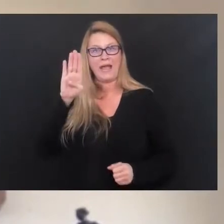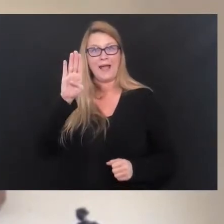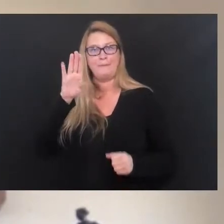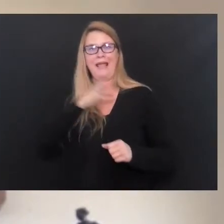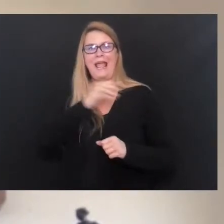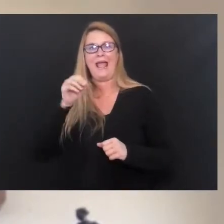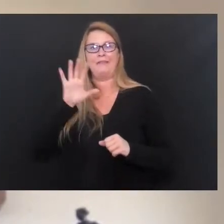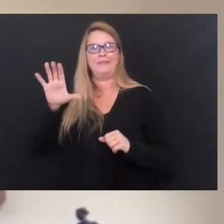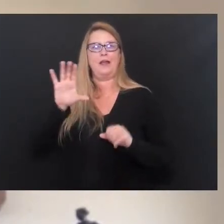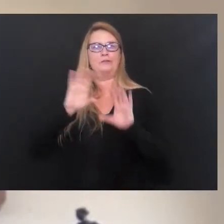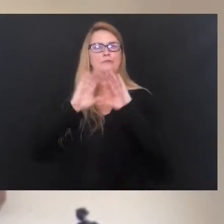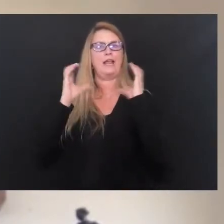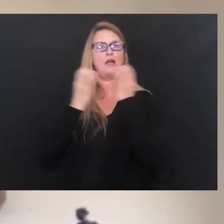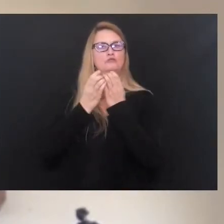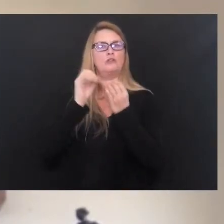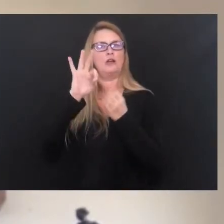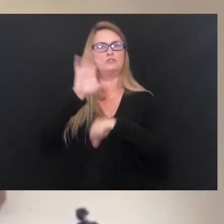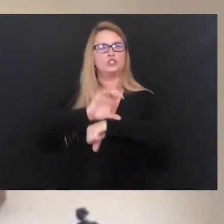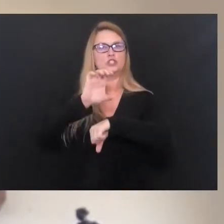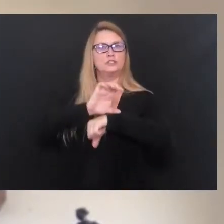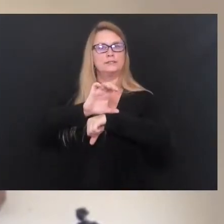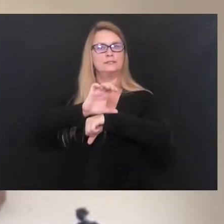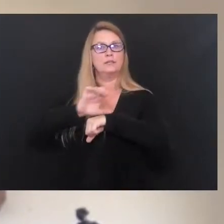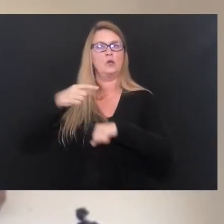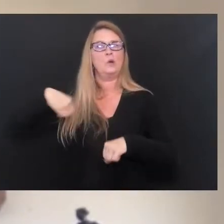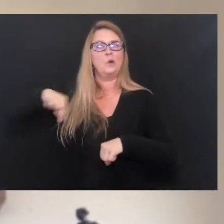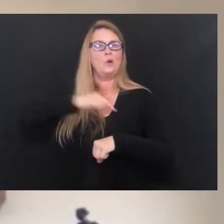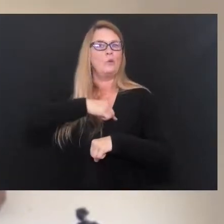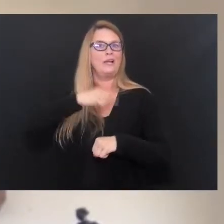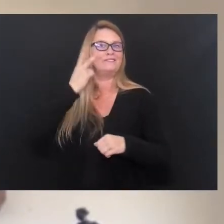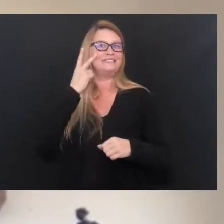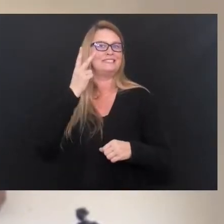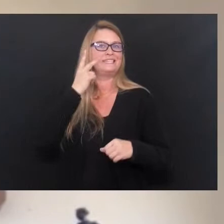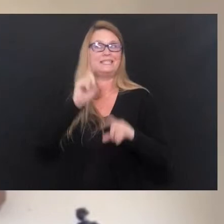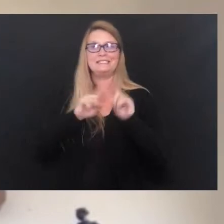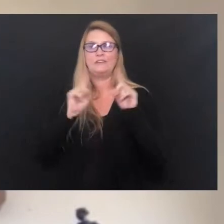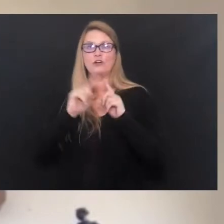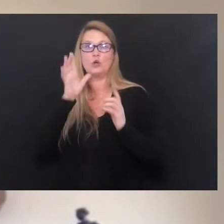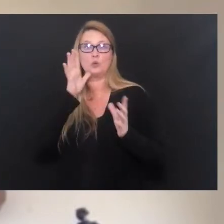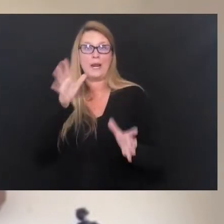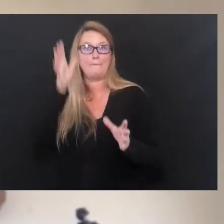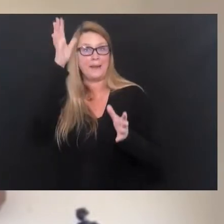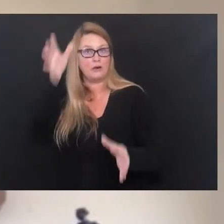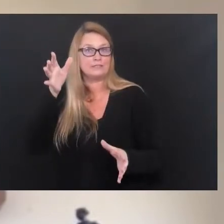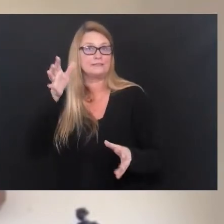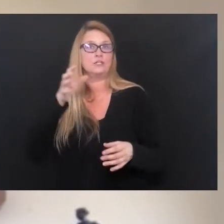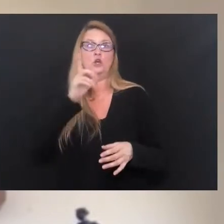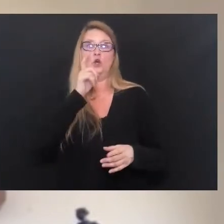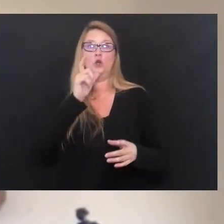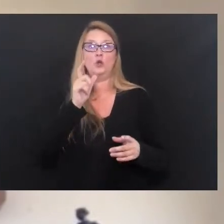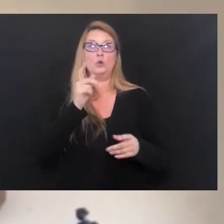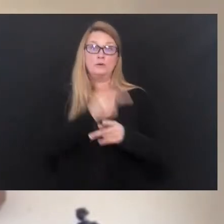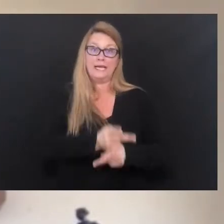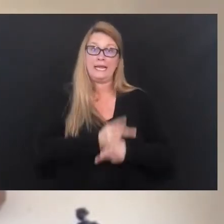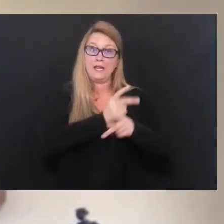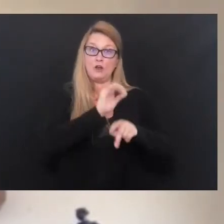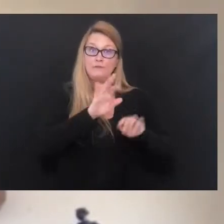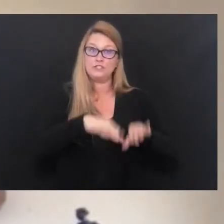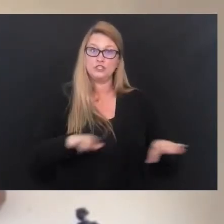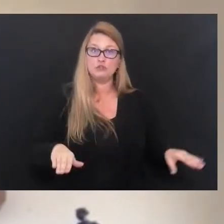and as I mentioned earlier, the governor tasked us to look at grandparents who were primary caregivers to children based